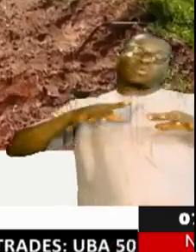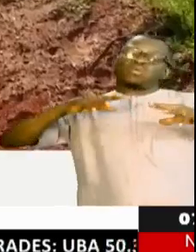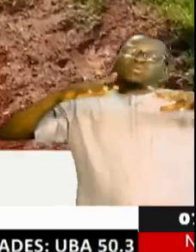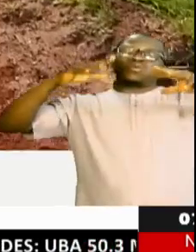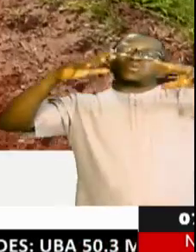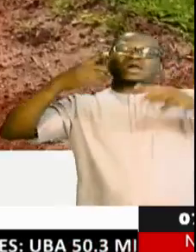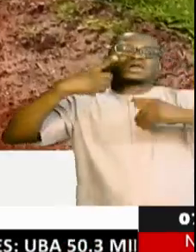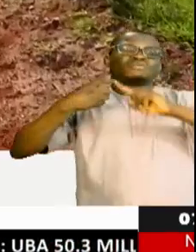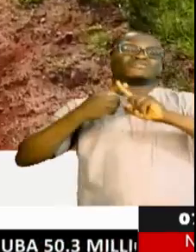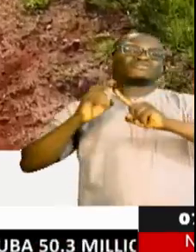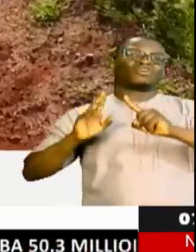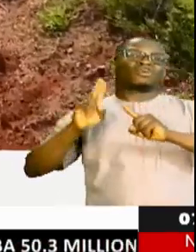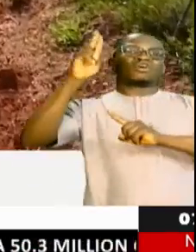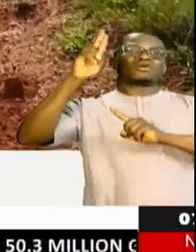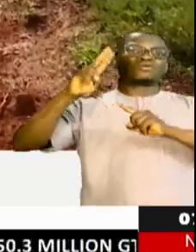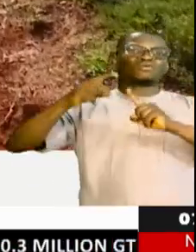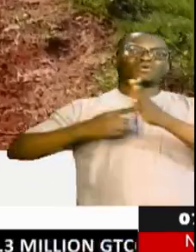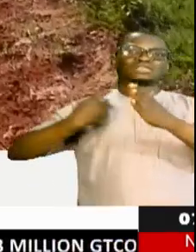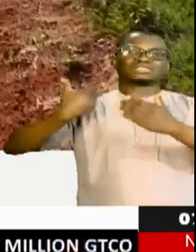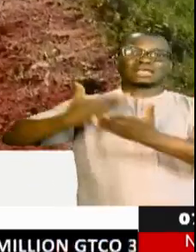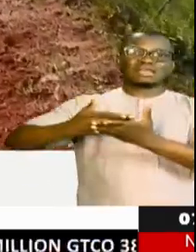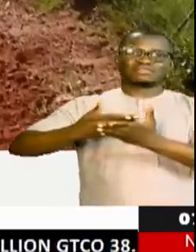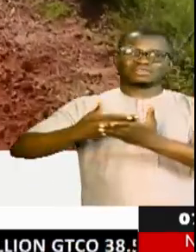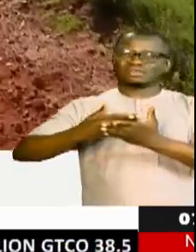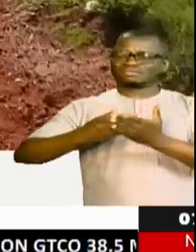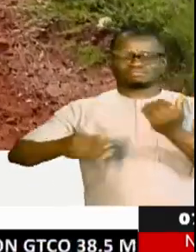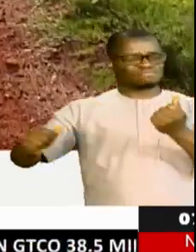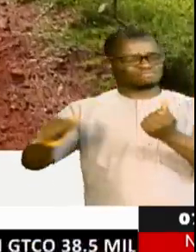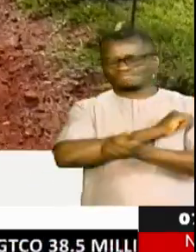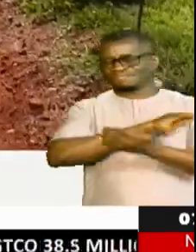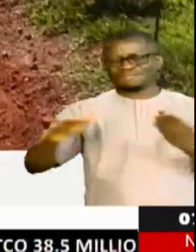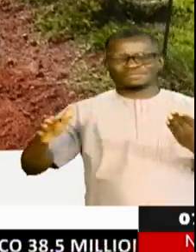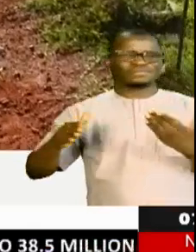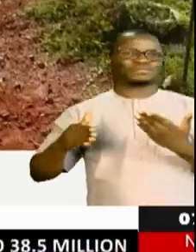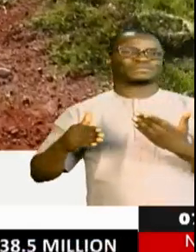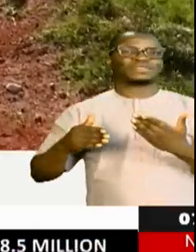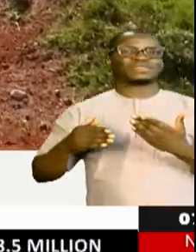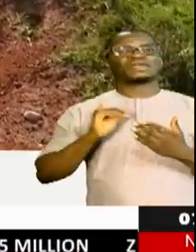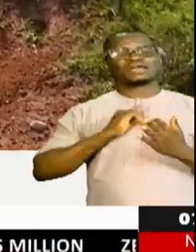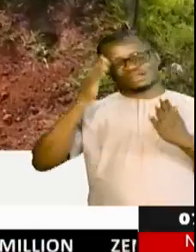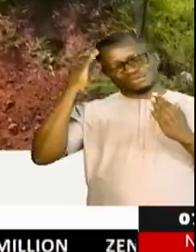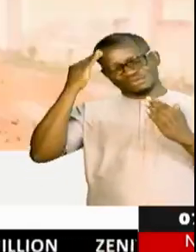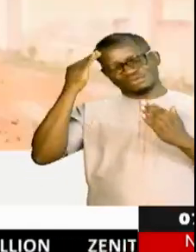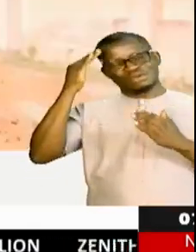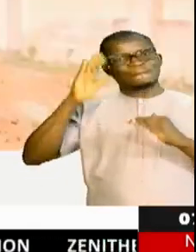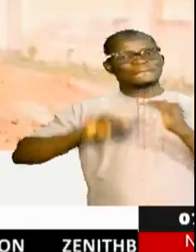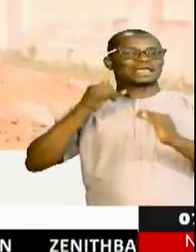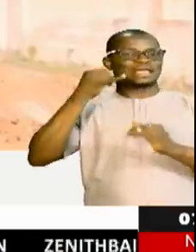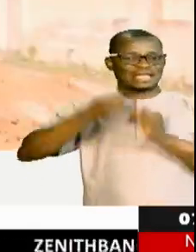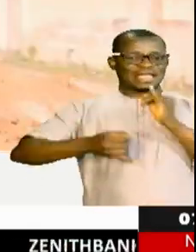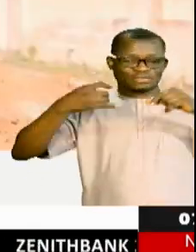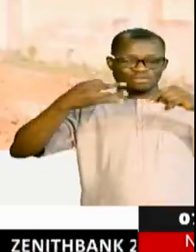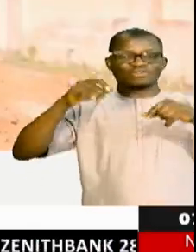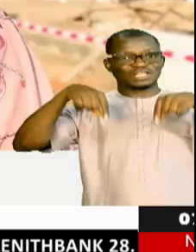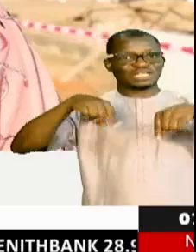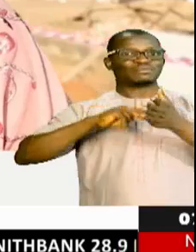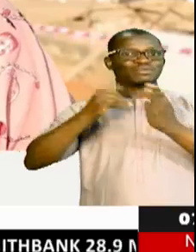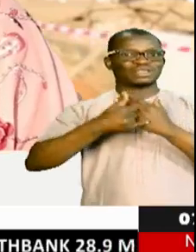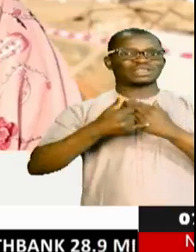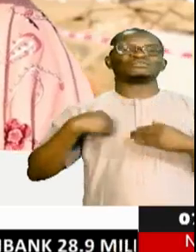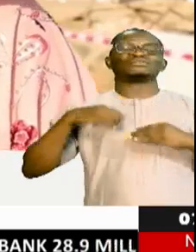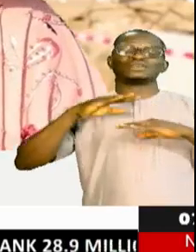by the time it gets to this place, it displays. I know by the end of this projects, at least we will laugh last.